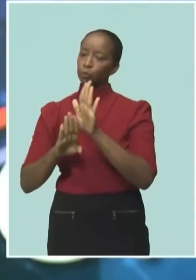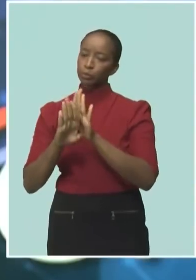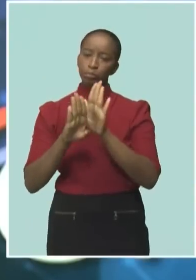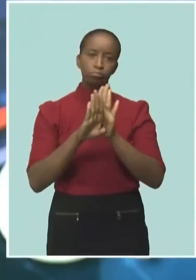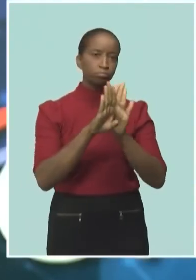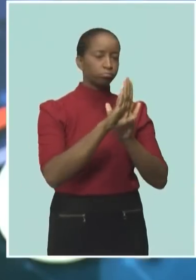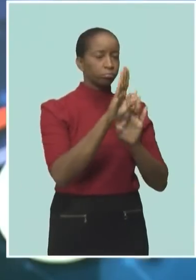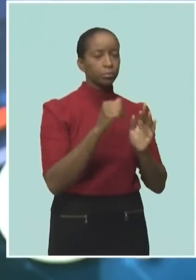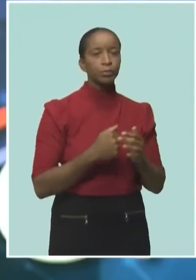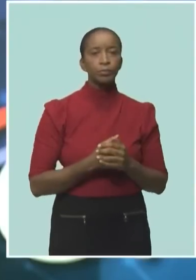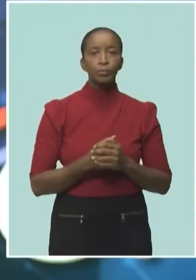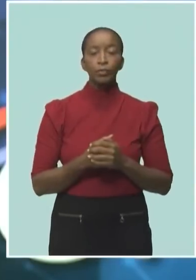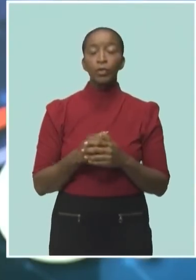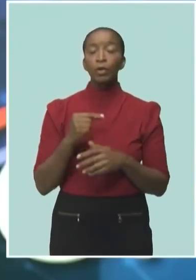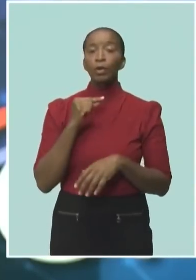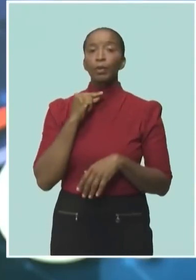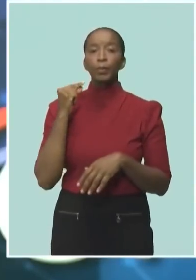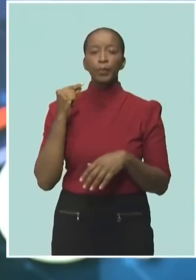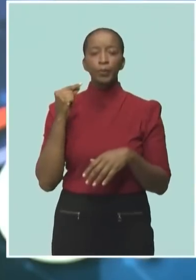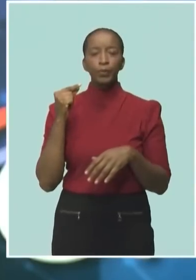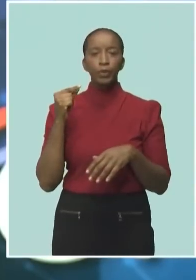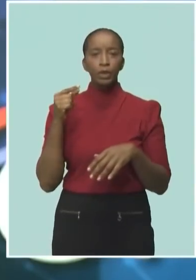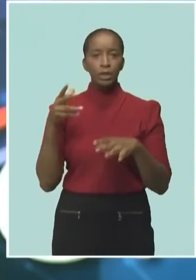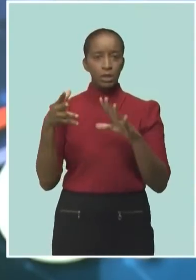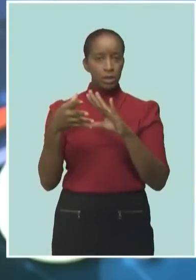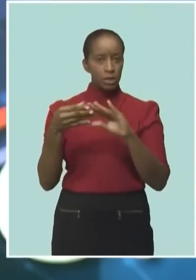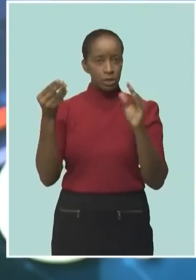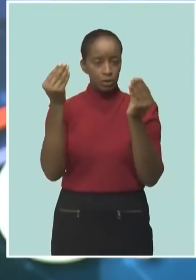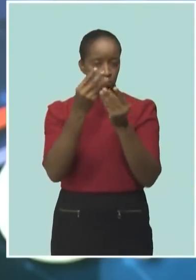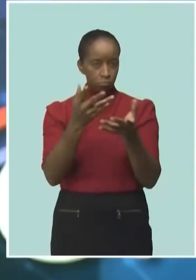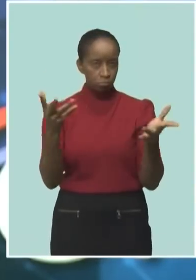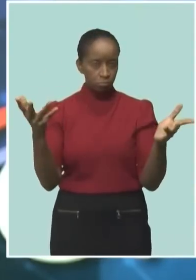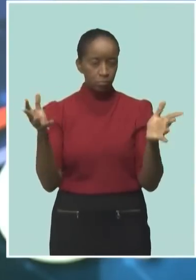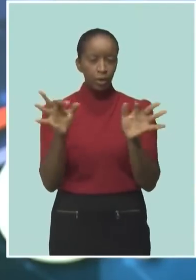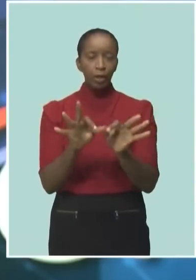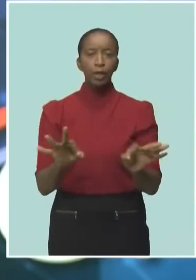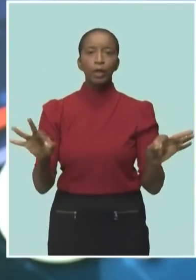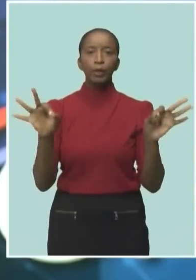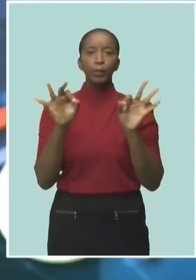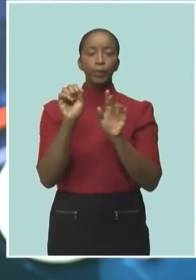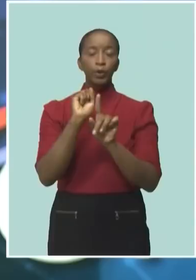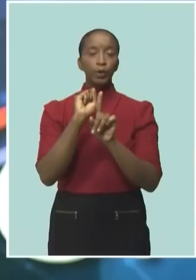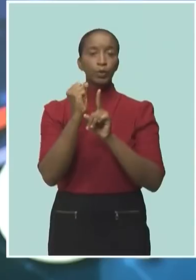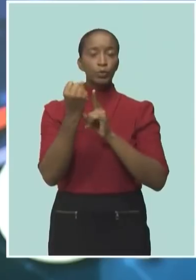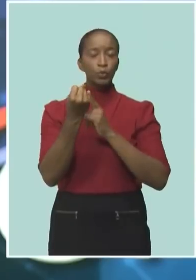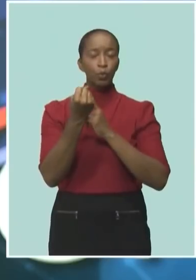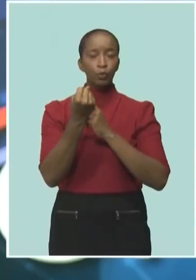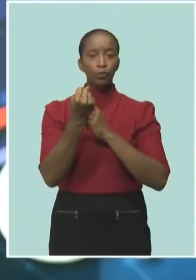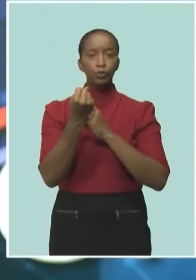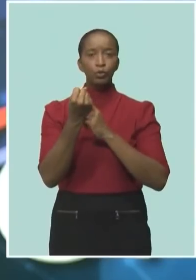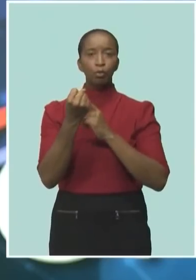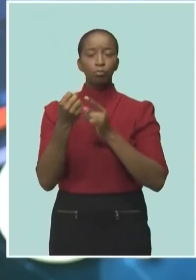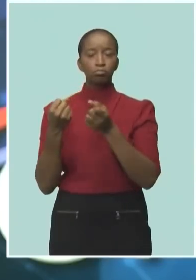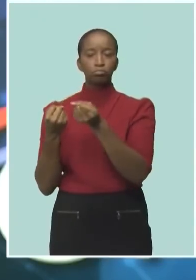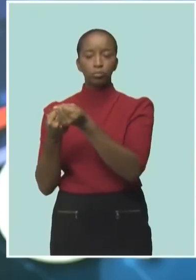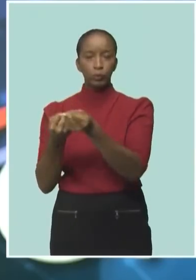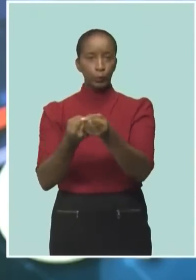Knight reminded the church of the importance of social ministry and being an active participant in the society.